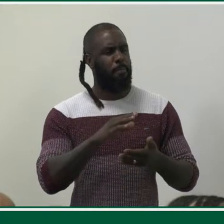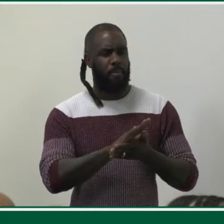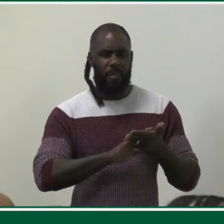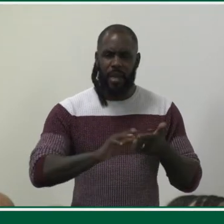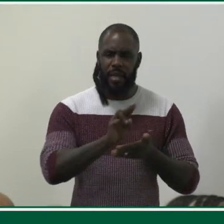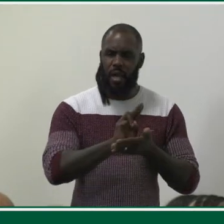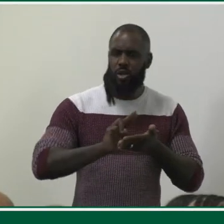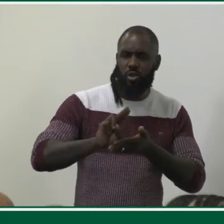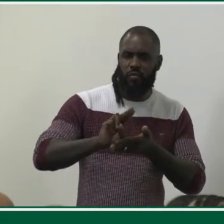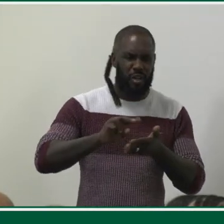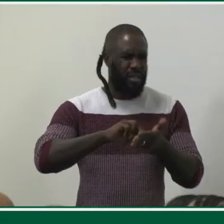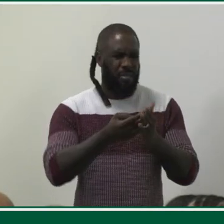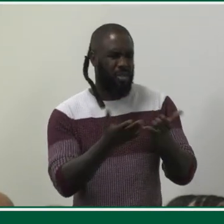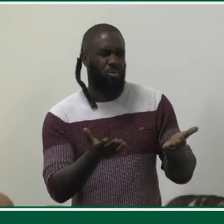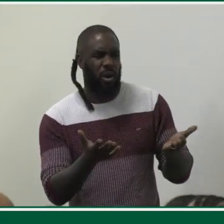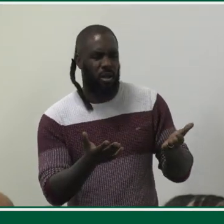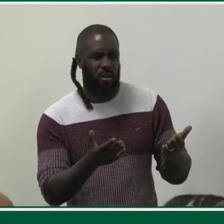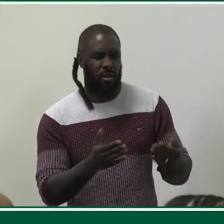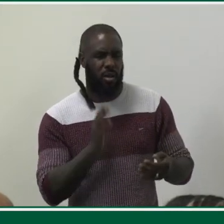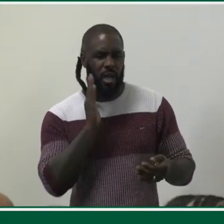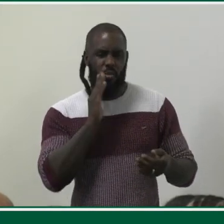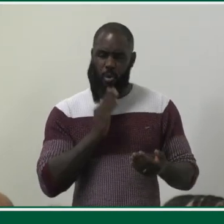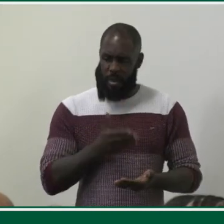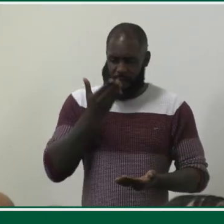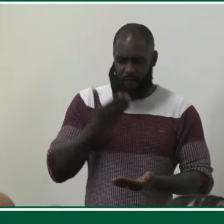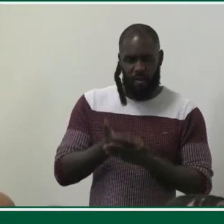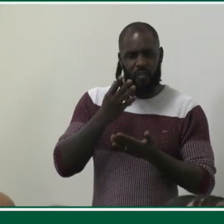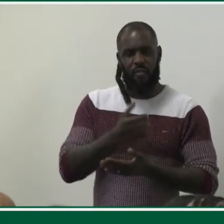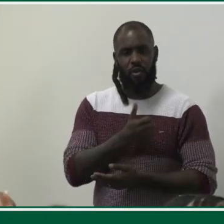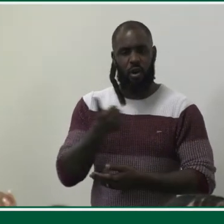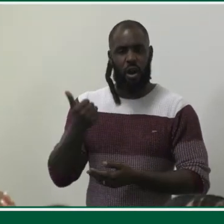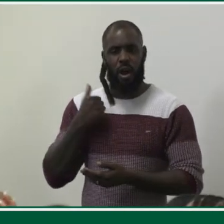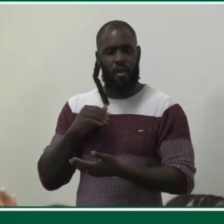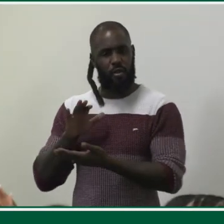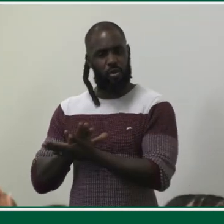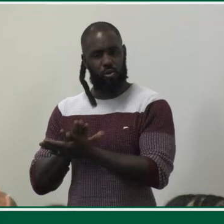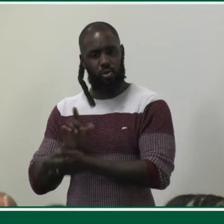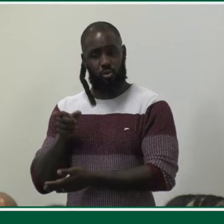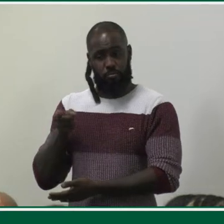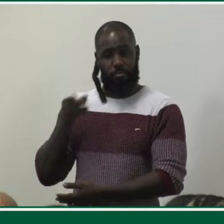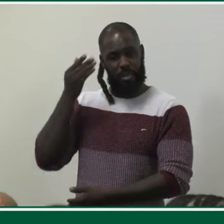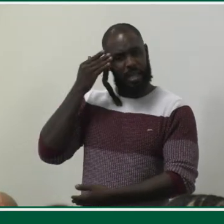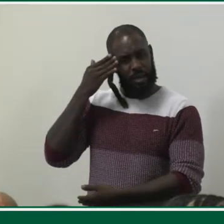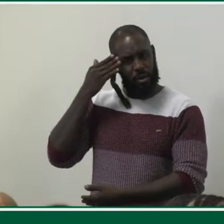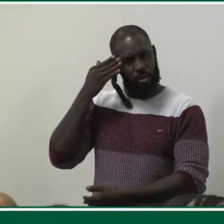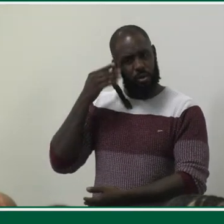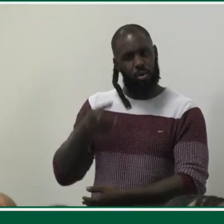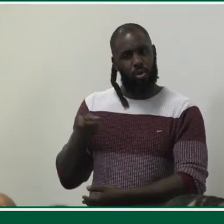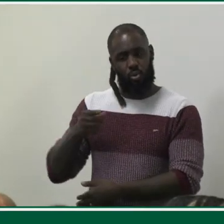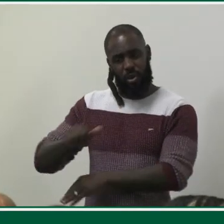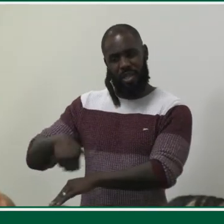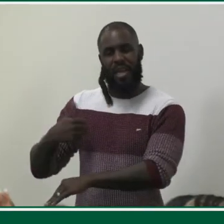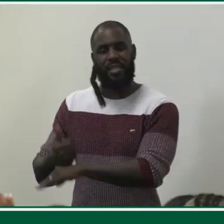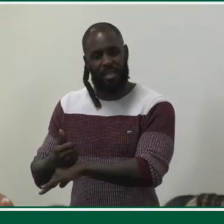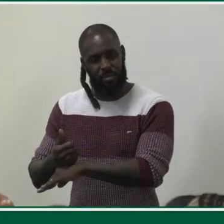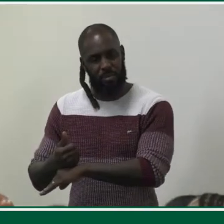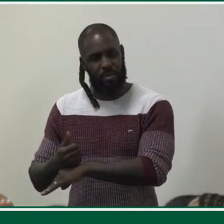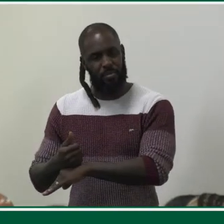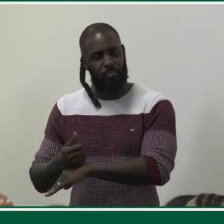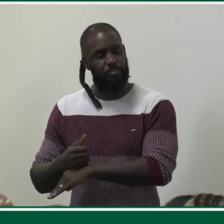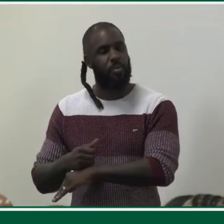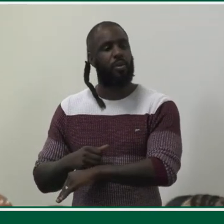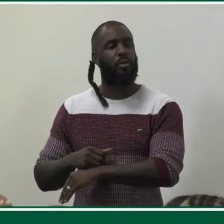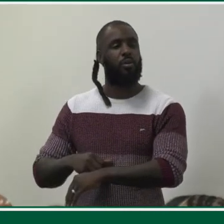basically verifying or vouching for other institutions that are doing this so that when they do it, it's done with the right